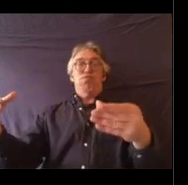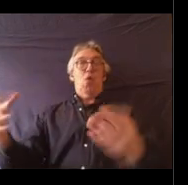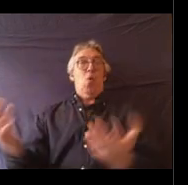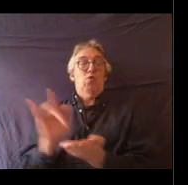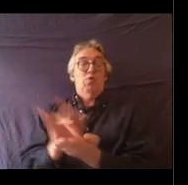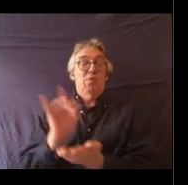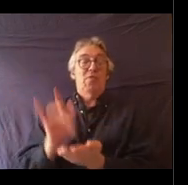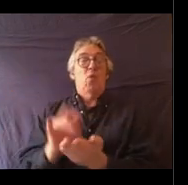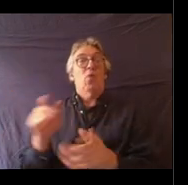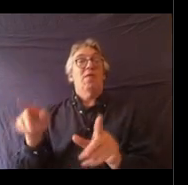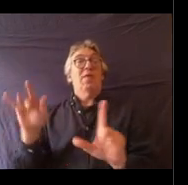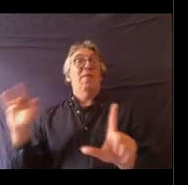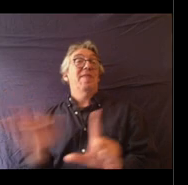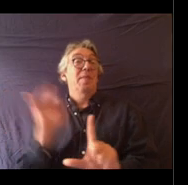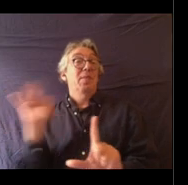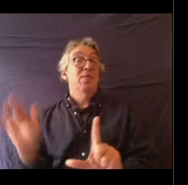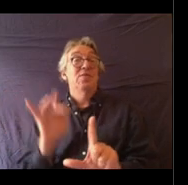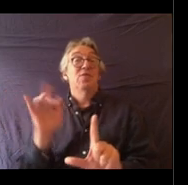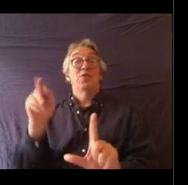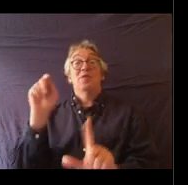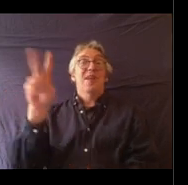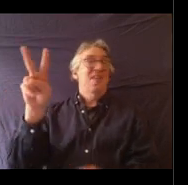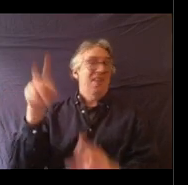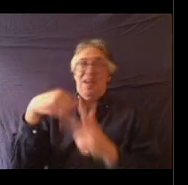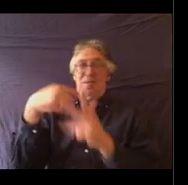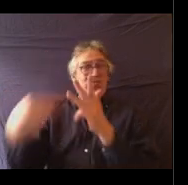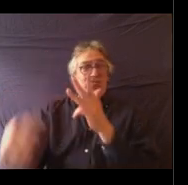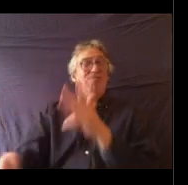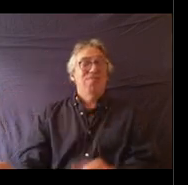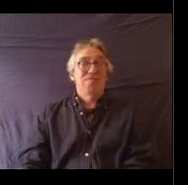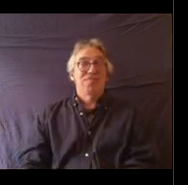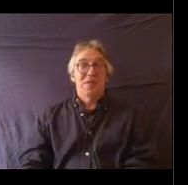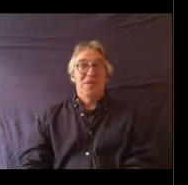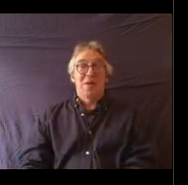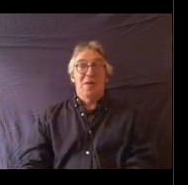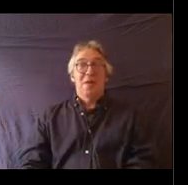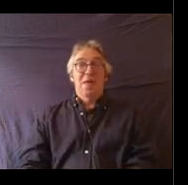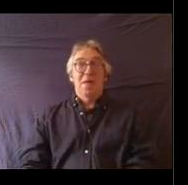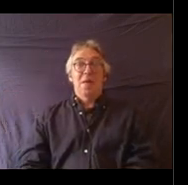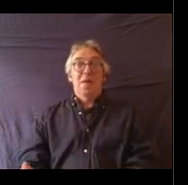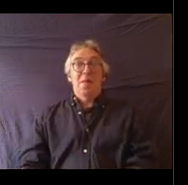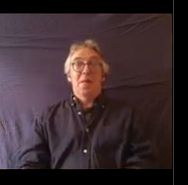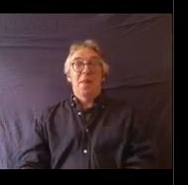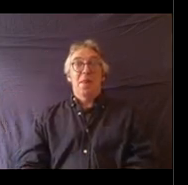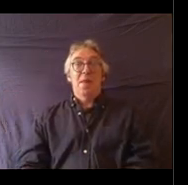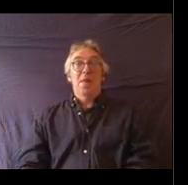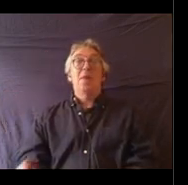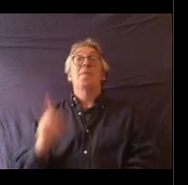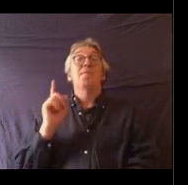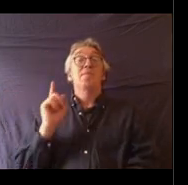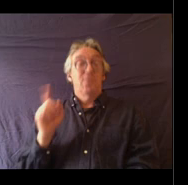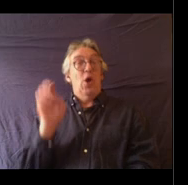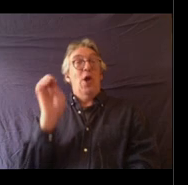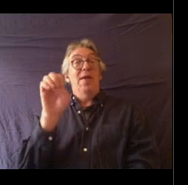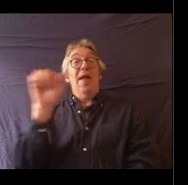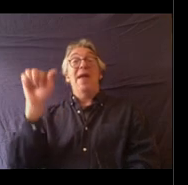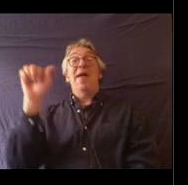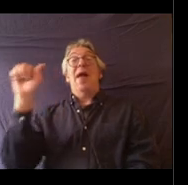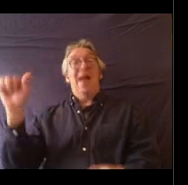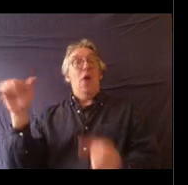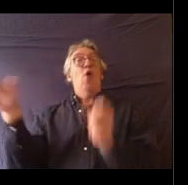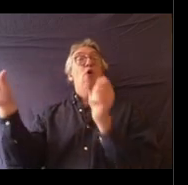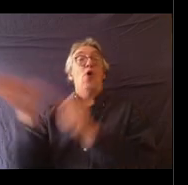your TV, whatever other device we'll have in the future. So it covers this user interface, so that